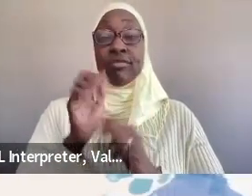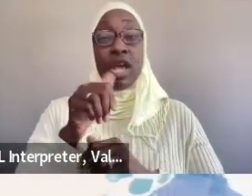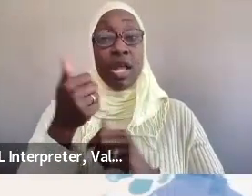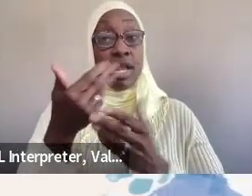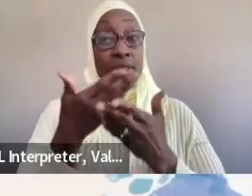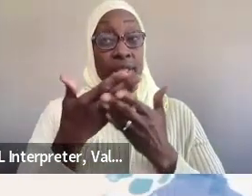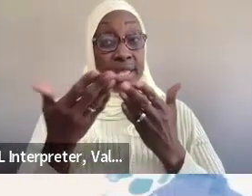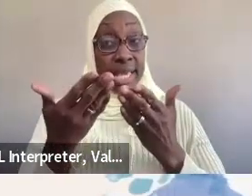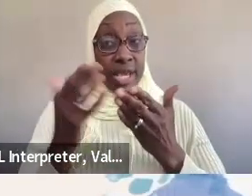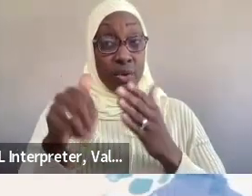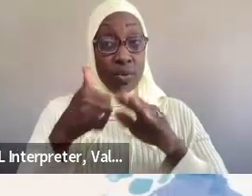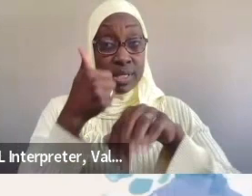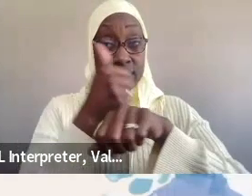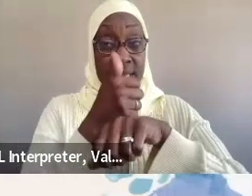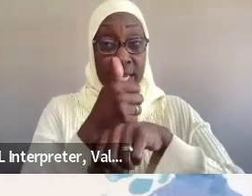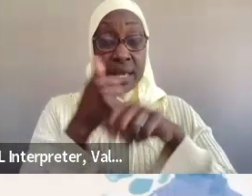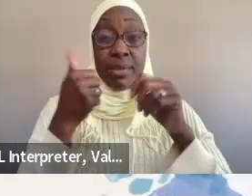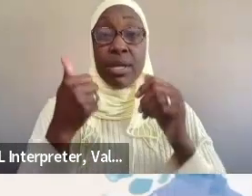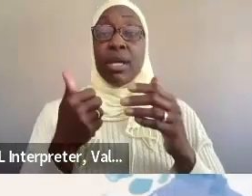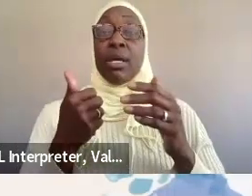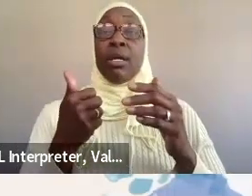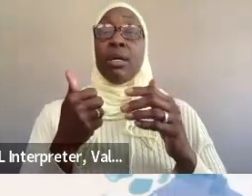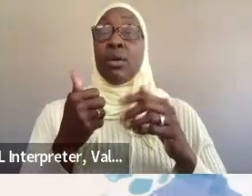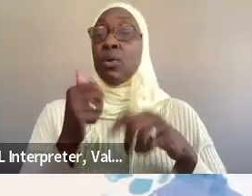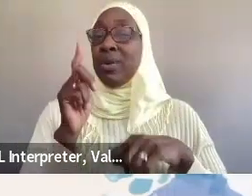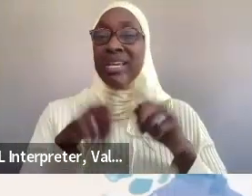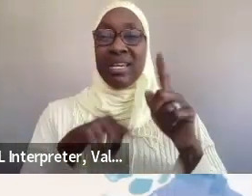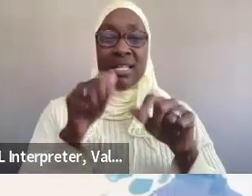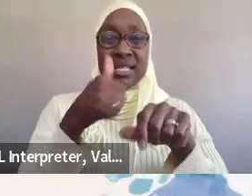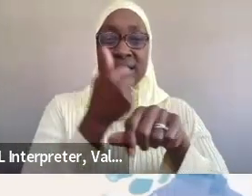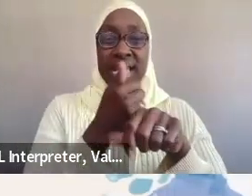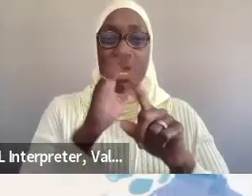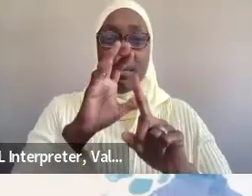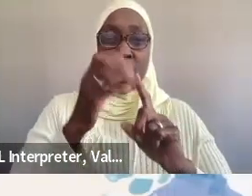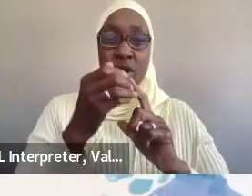done was, although we were unable to create a cultural center